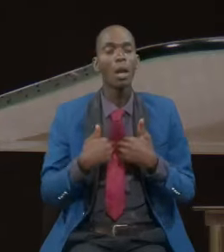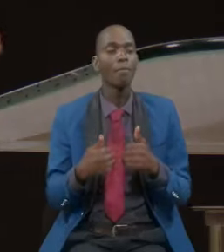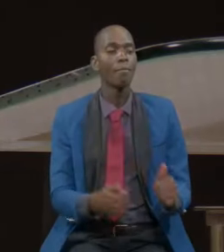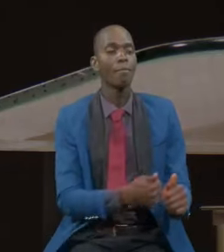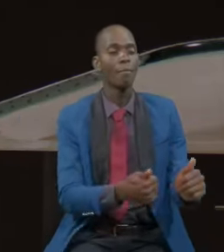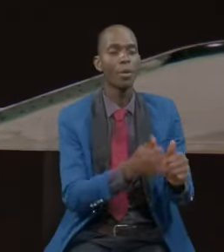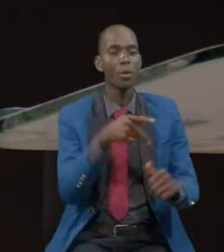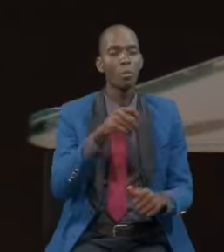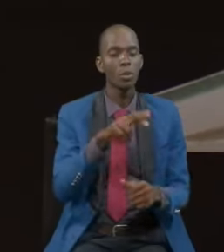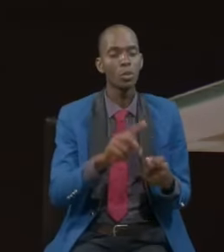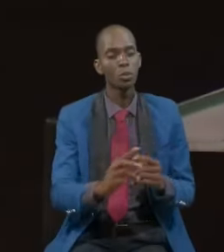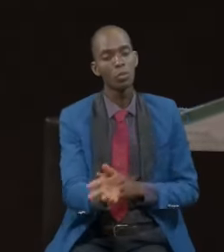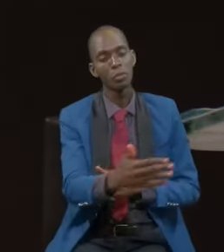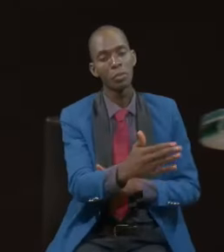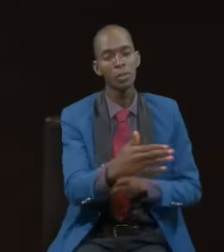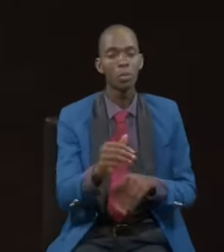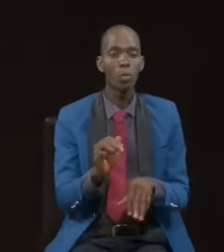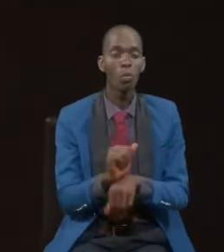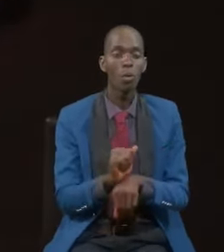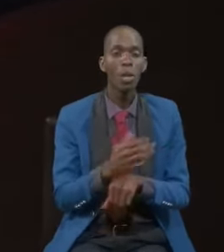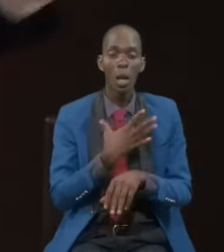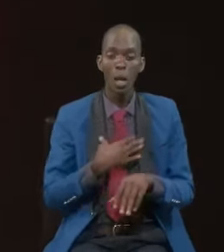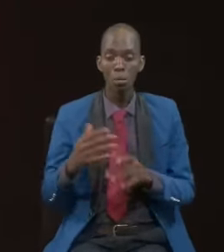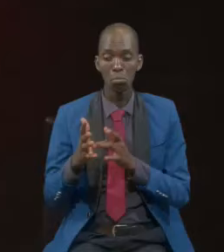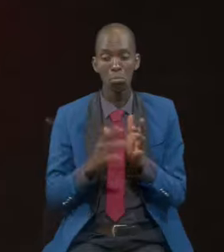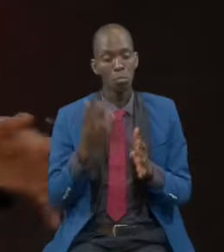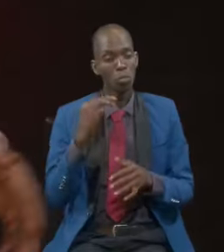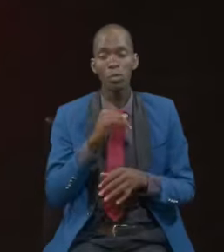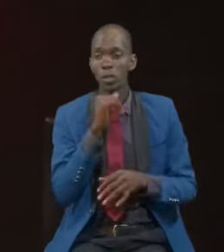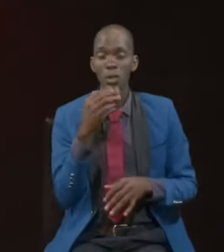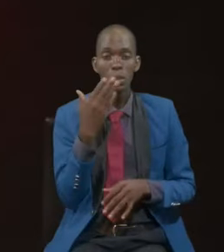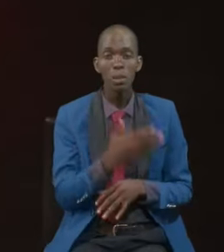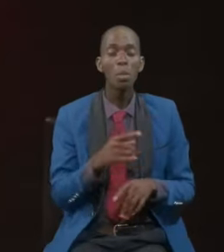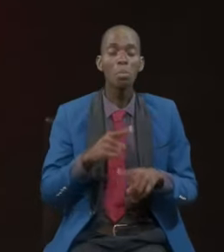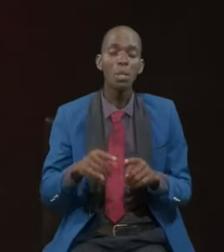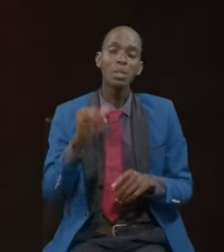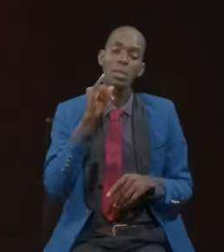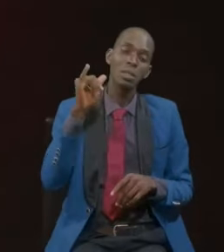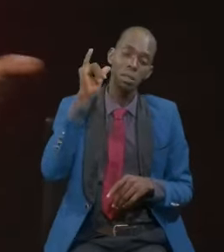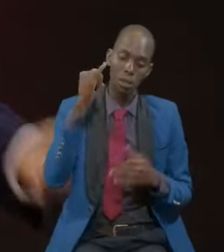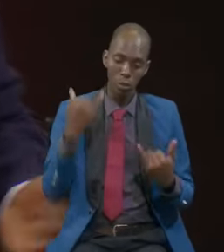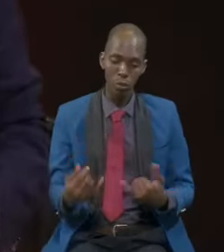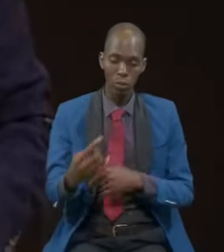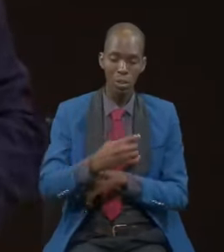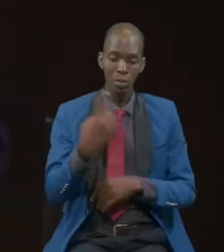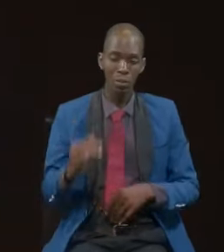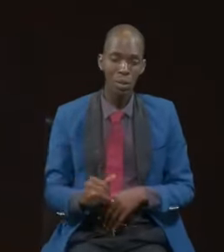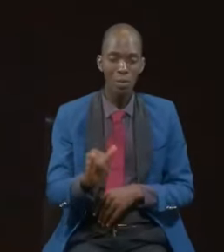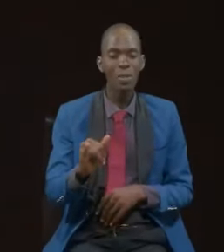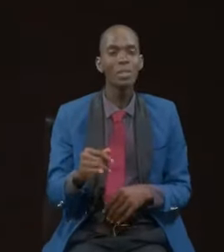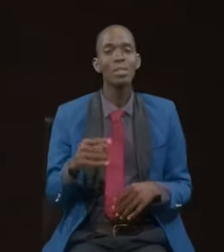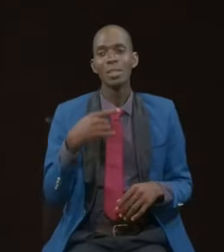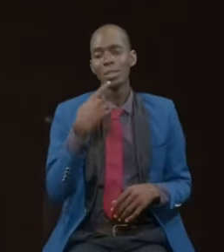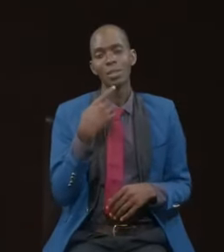and he went there. But all the same, yesterday, today, and tomorrow, and forever, the same.